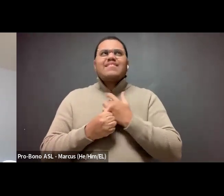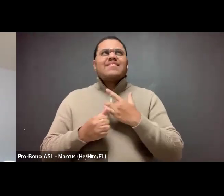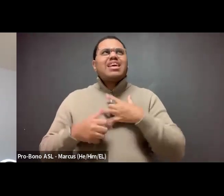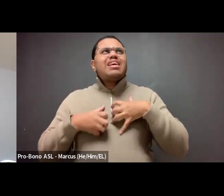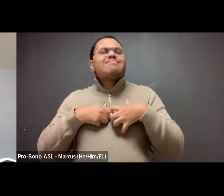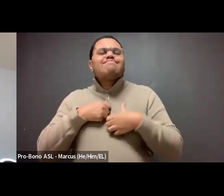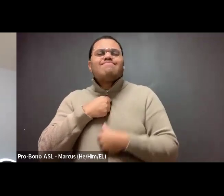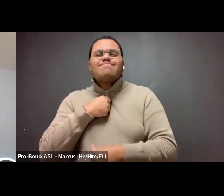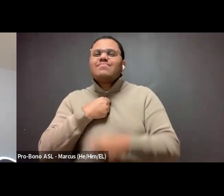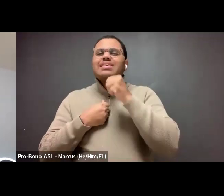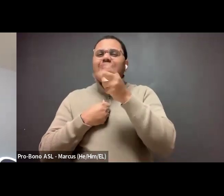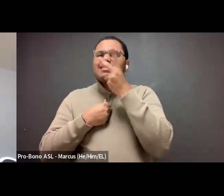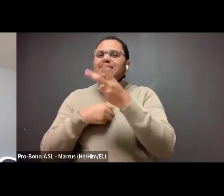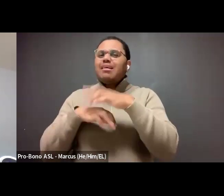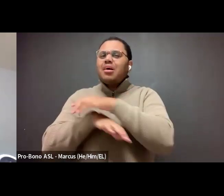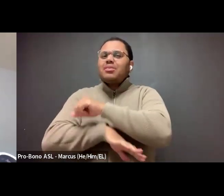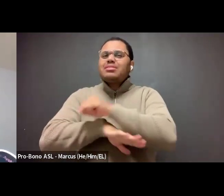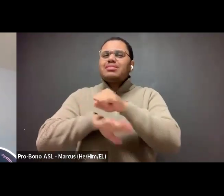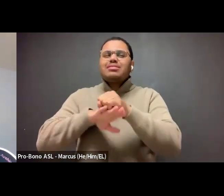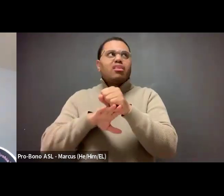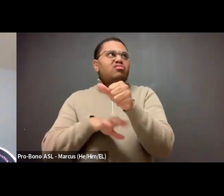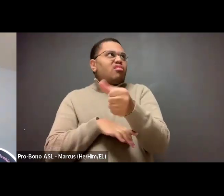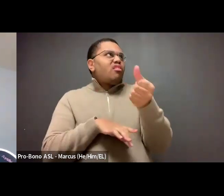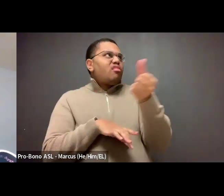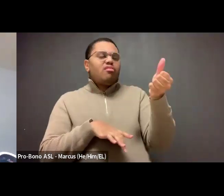not seeing it on stage or anywhere else.